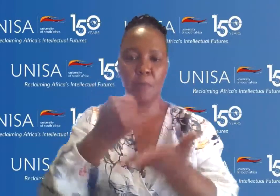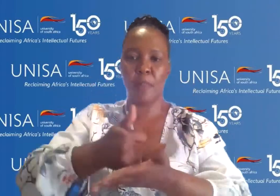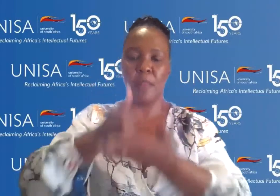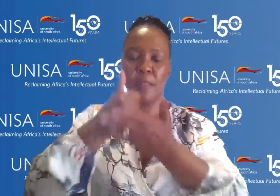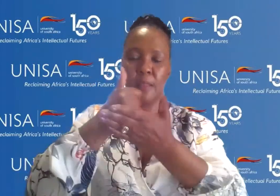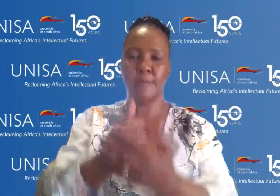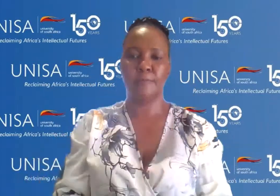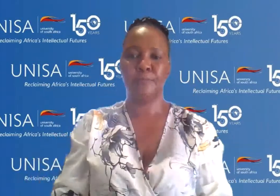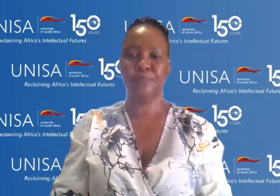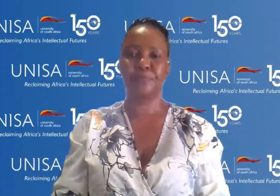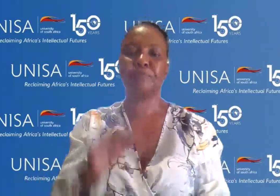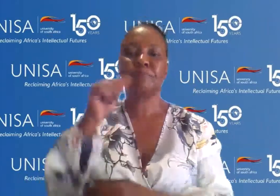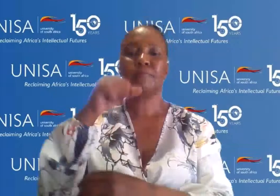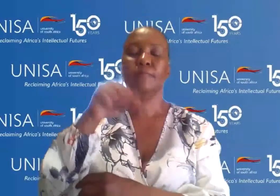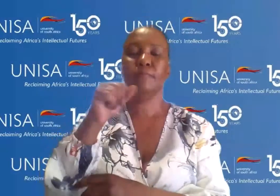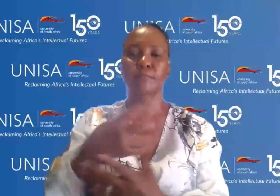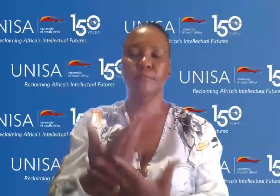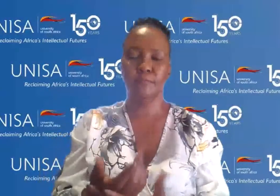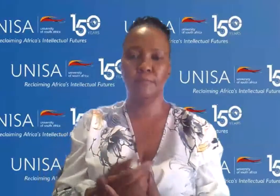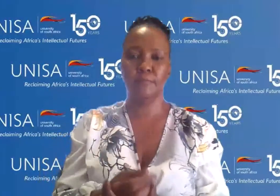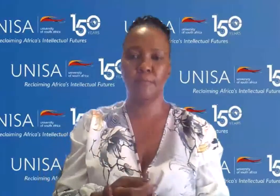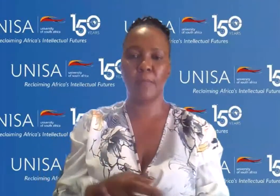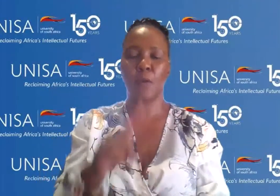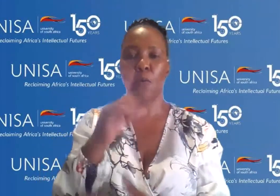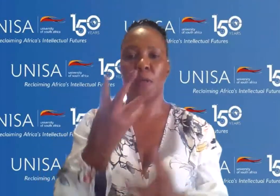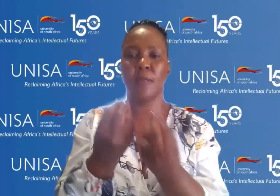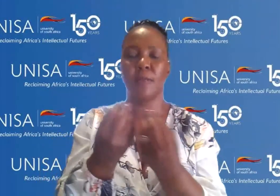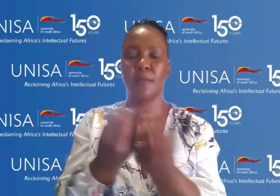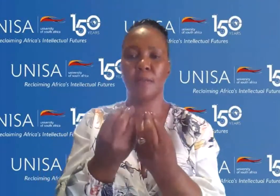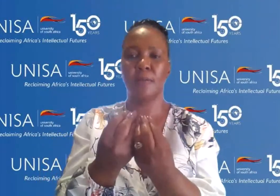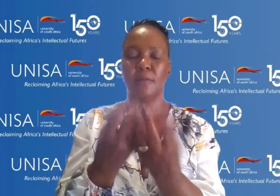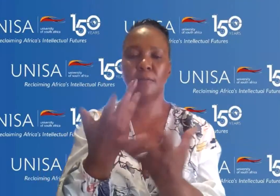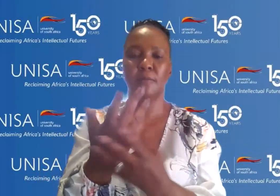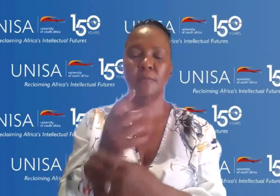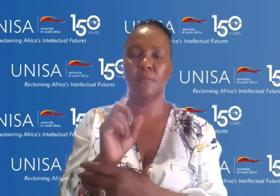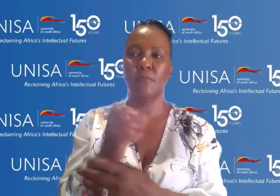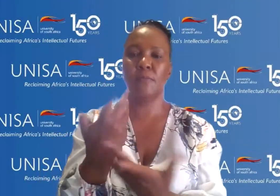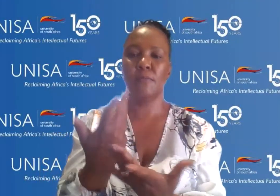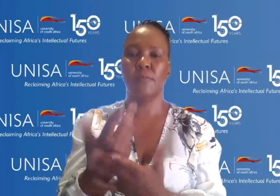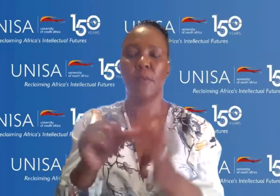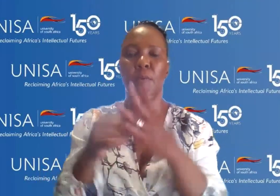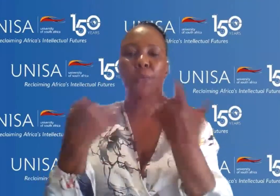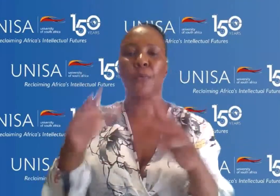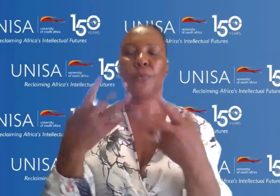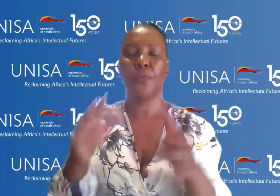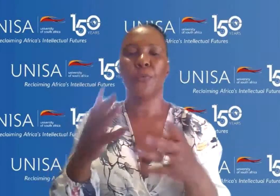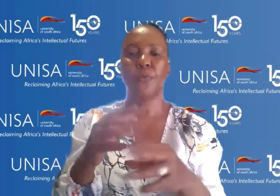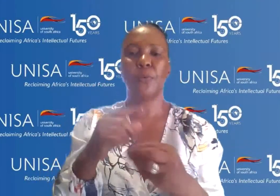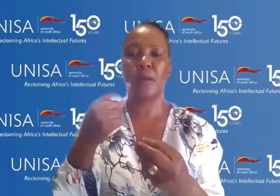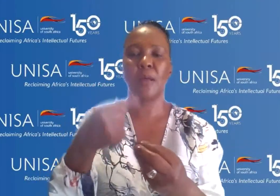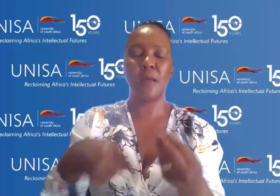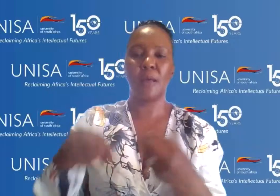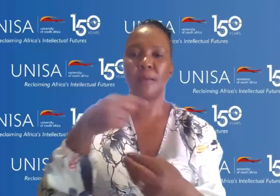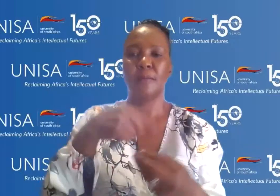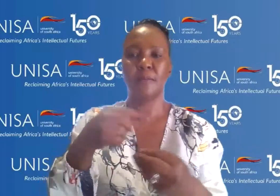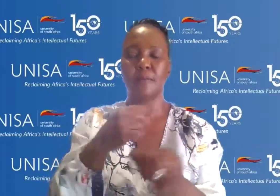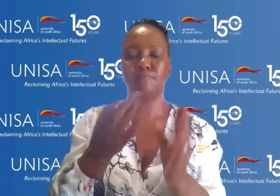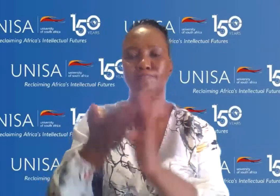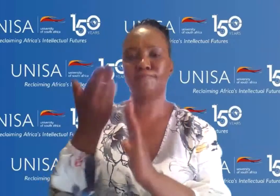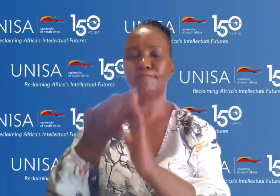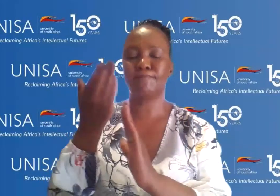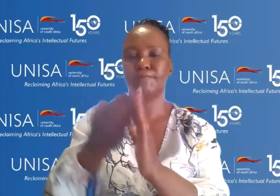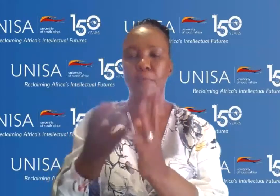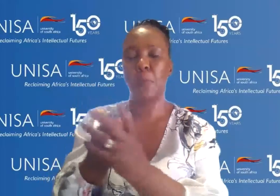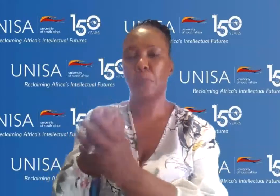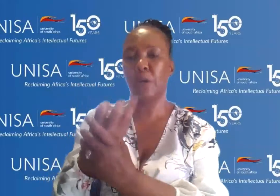Yes, just one thing I think that would be really important around increasing productivity, and that's the